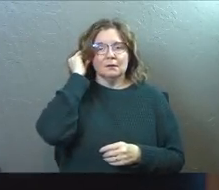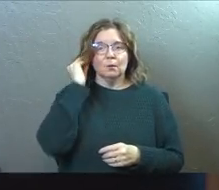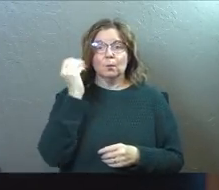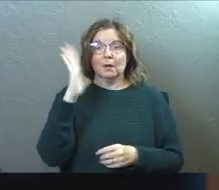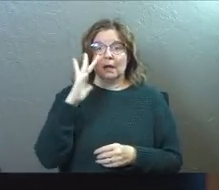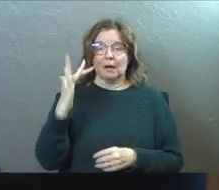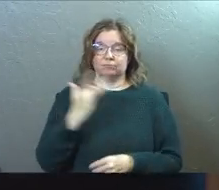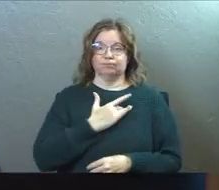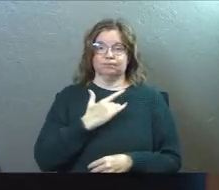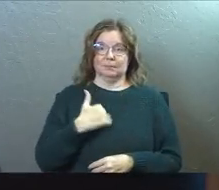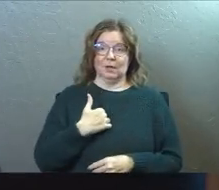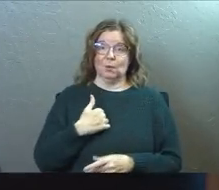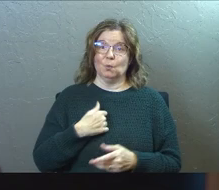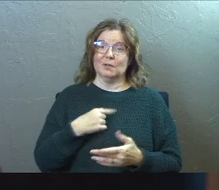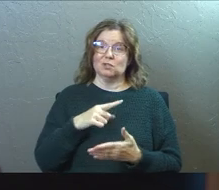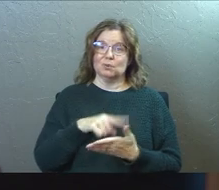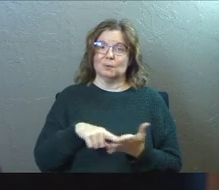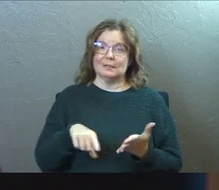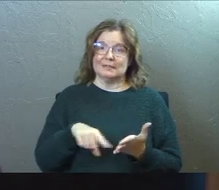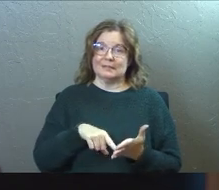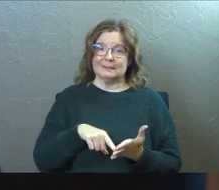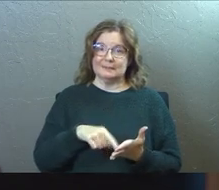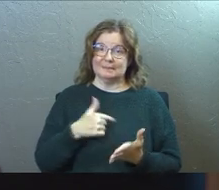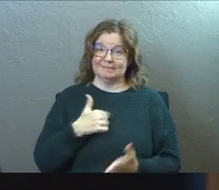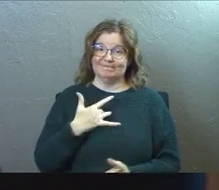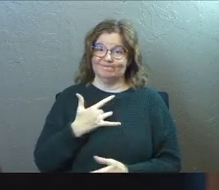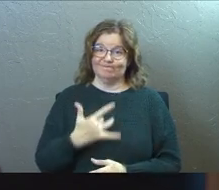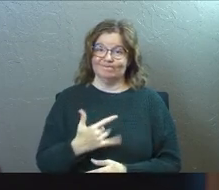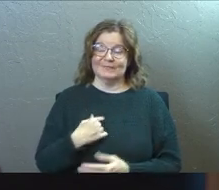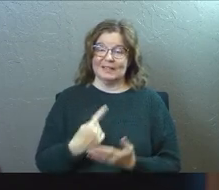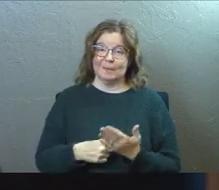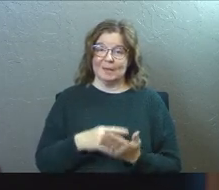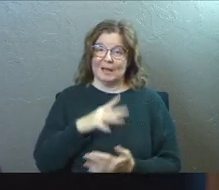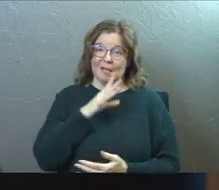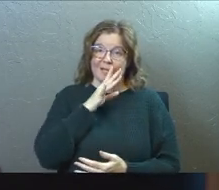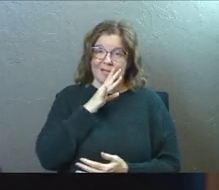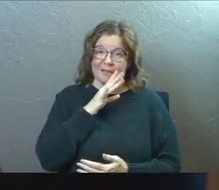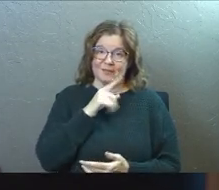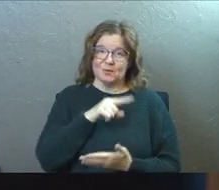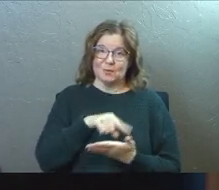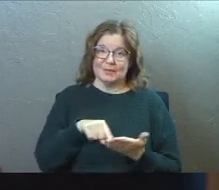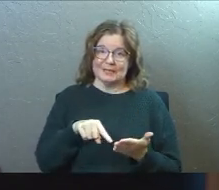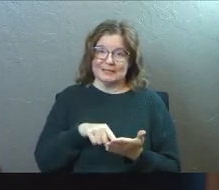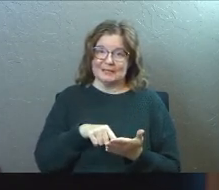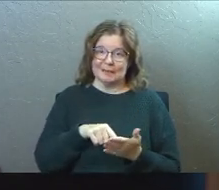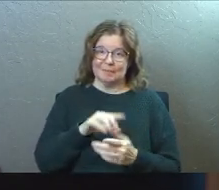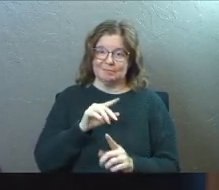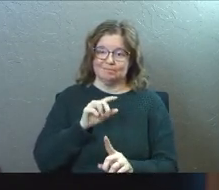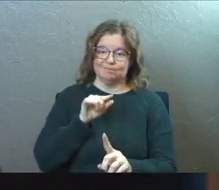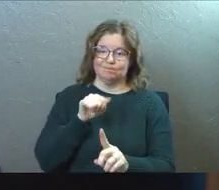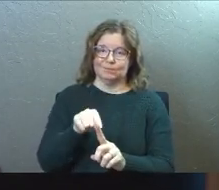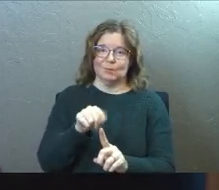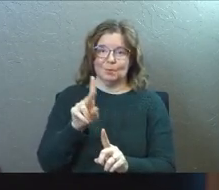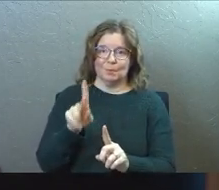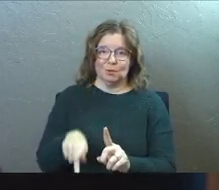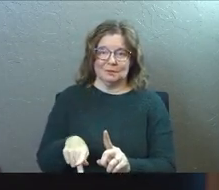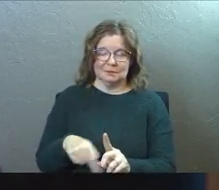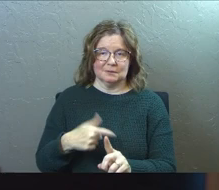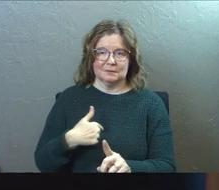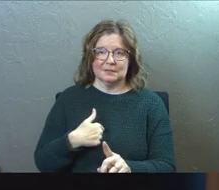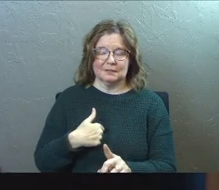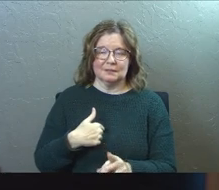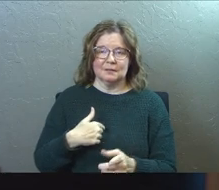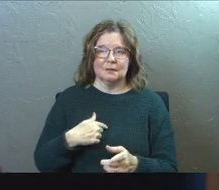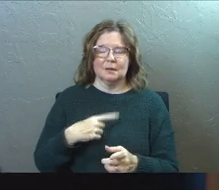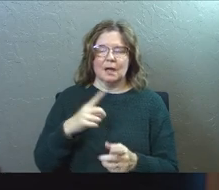hitting me with was criticism. That sometimes I speak words of criticism over people, and